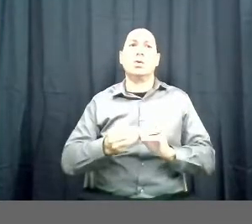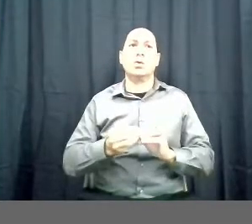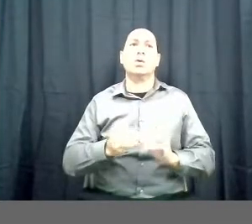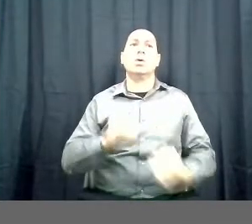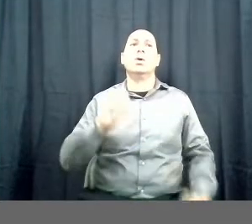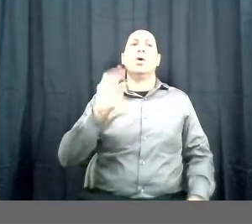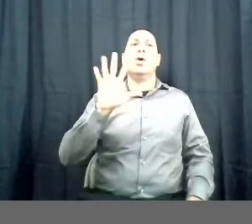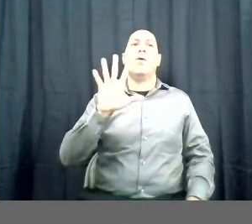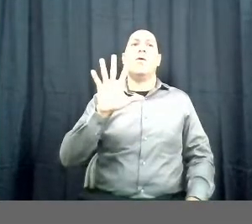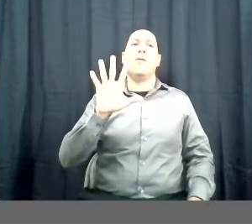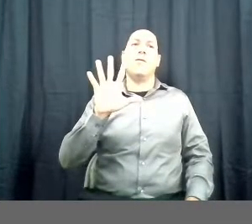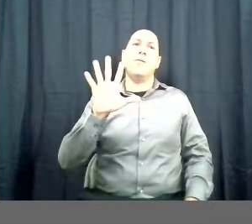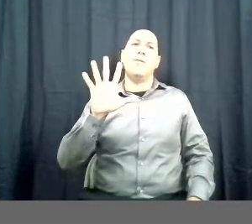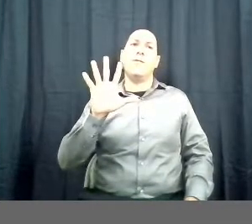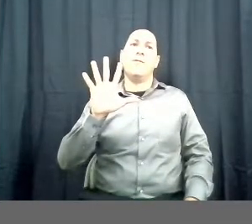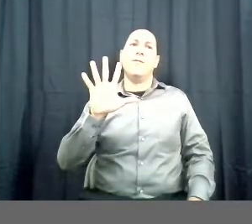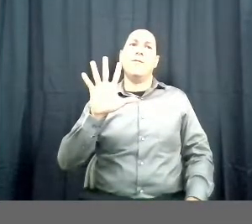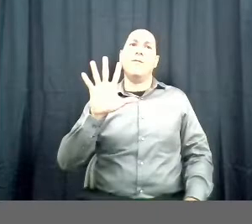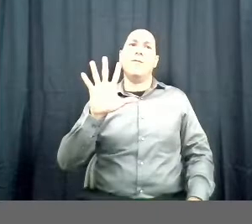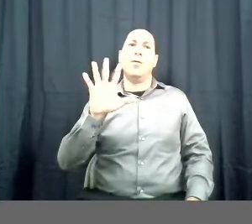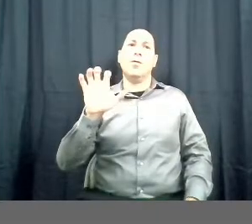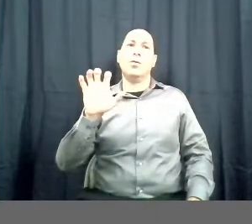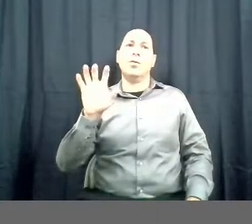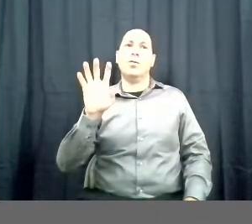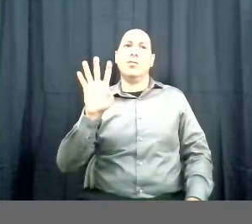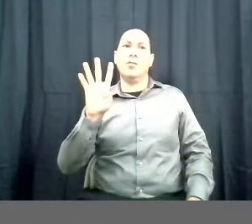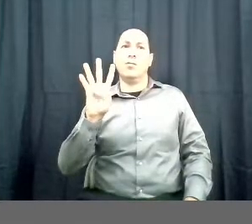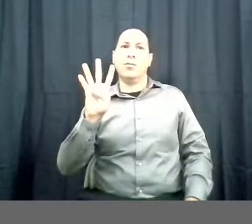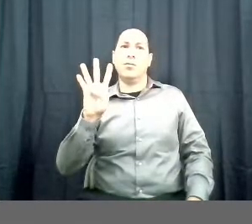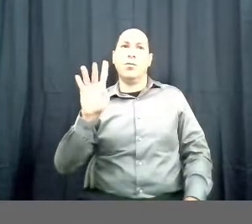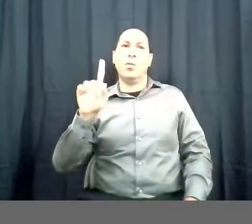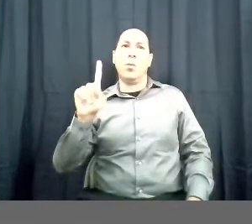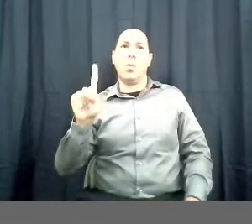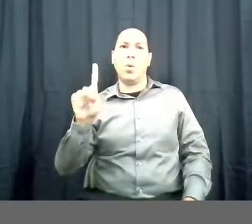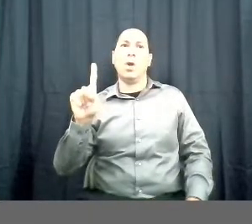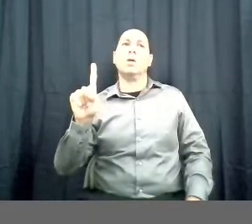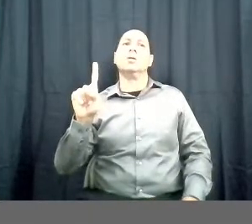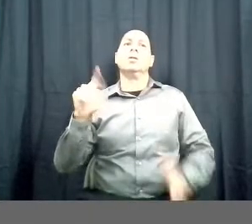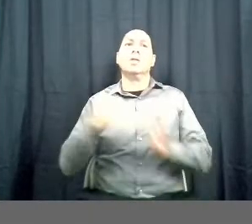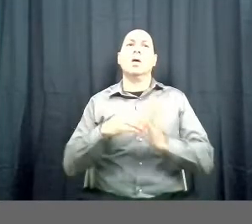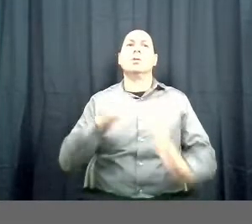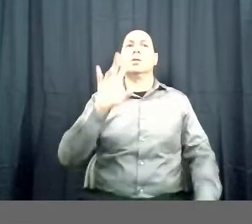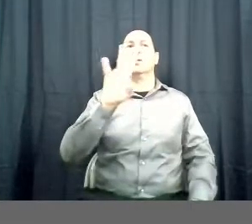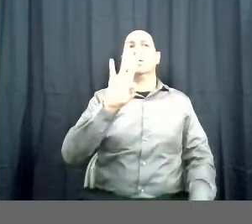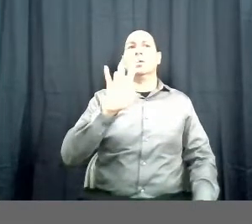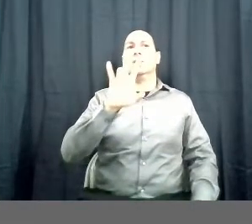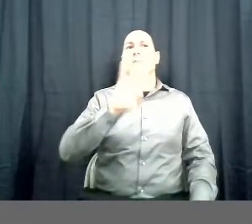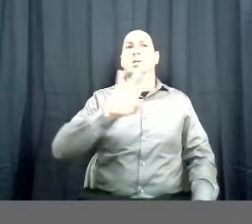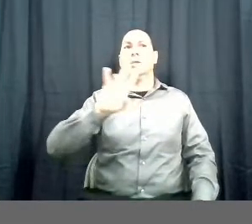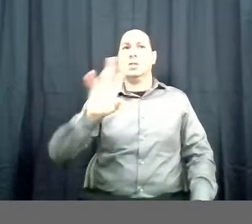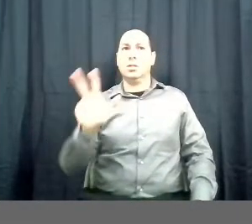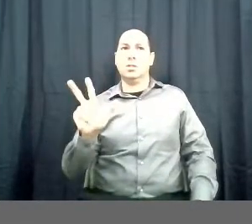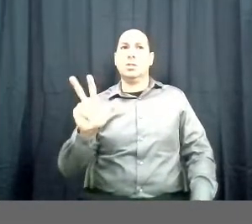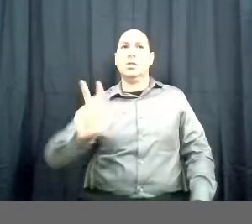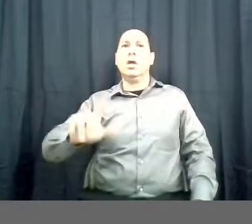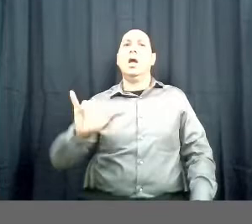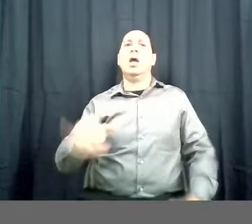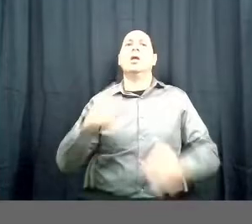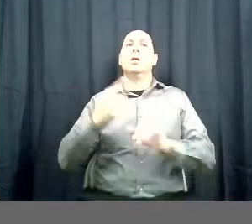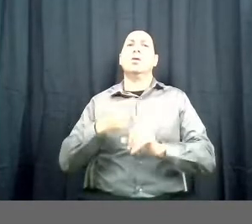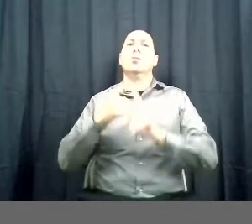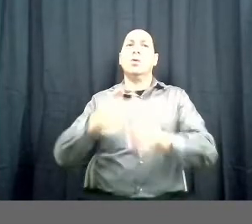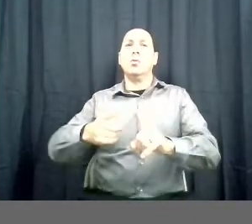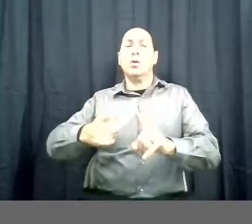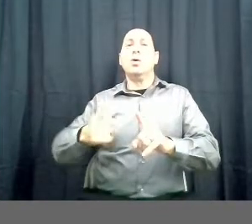$541,773. The purpose of the modification in use of these remaining funds is road resurfacing needed due to damage caused by